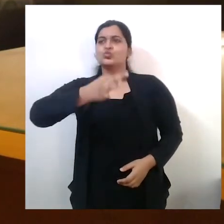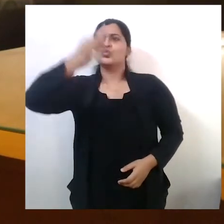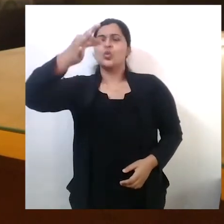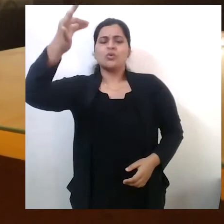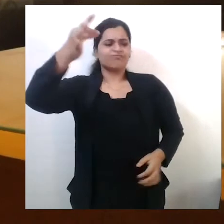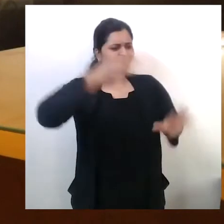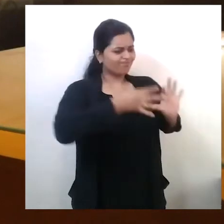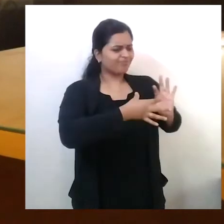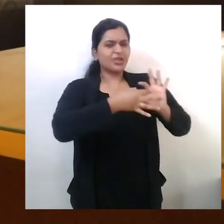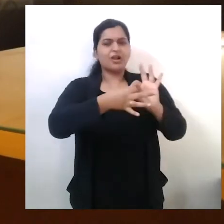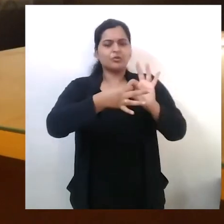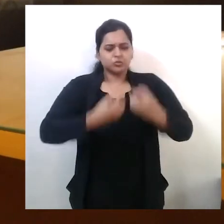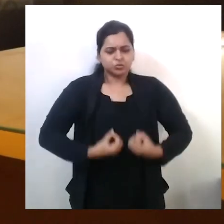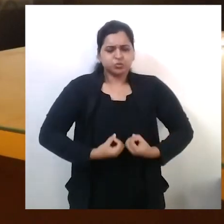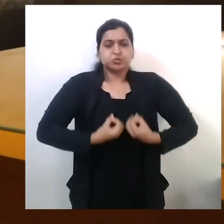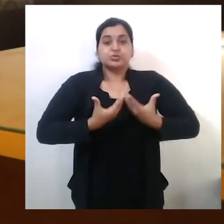expression of an artist's soul,